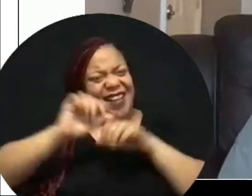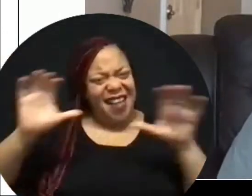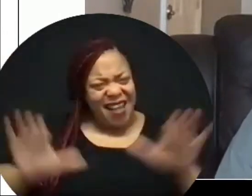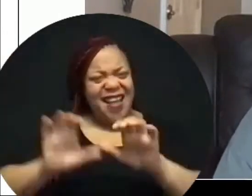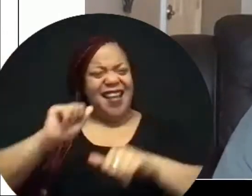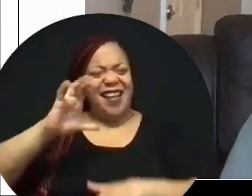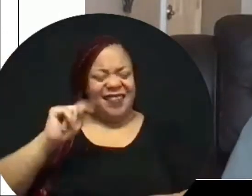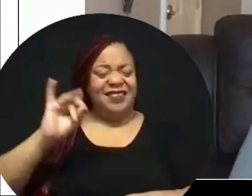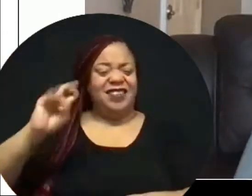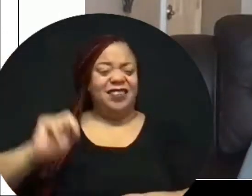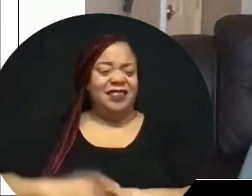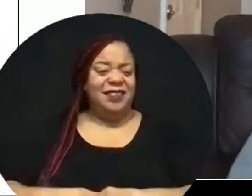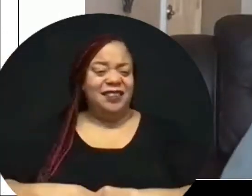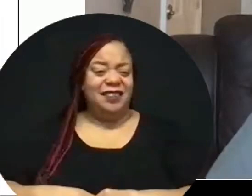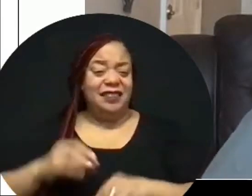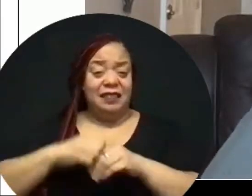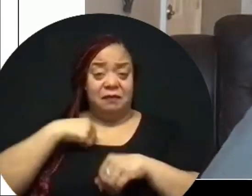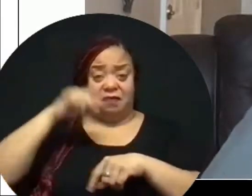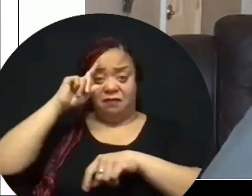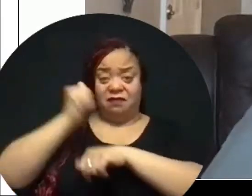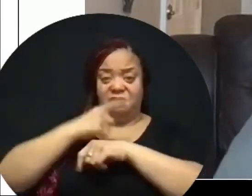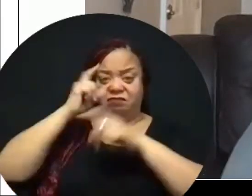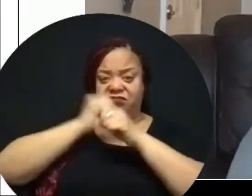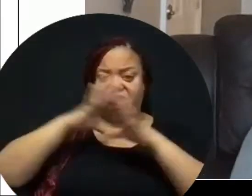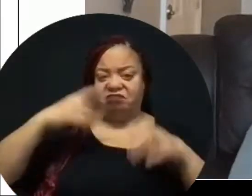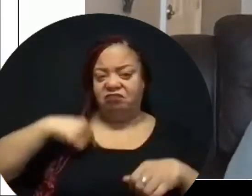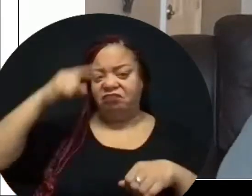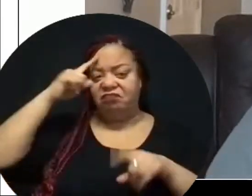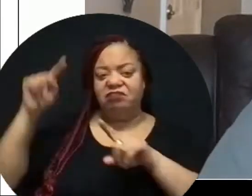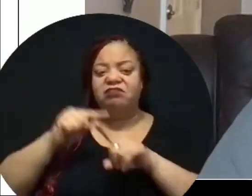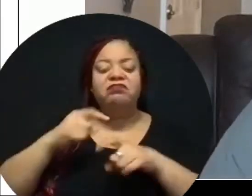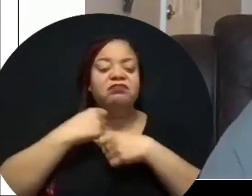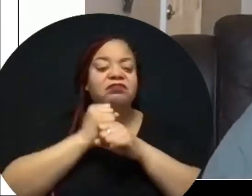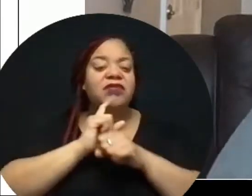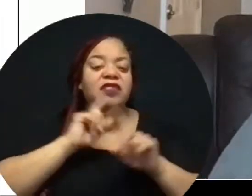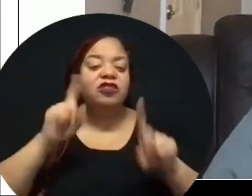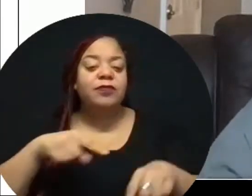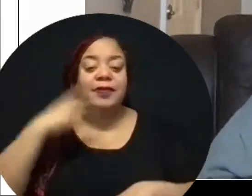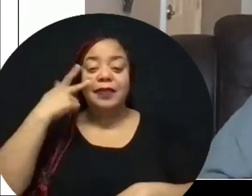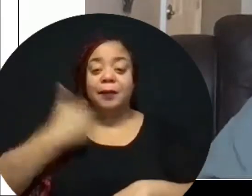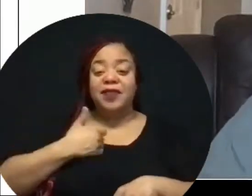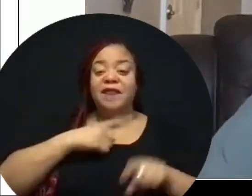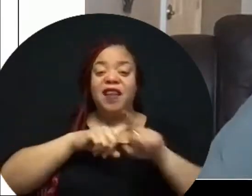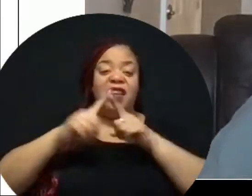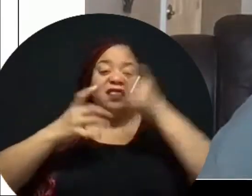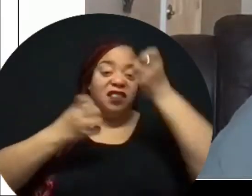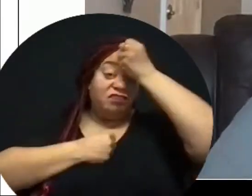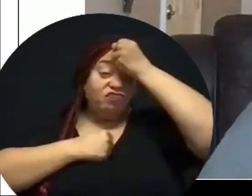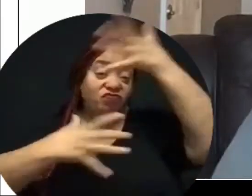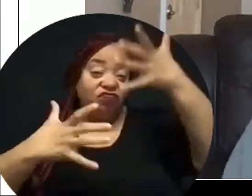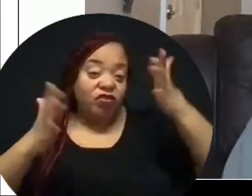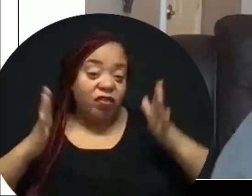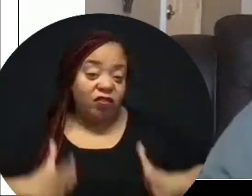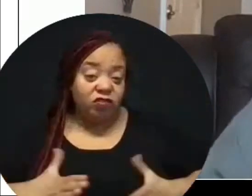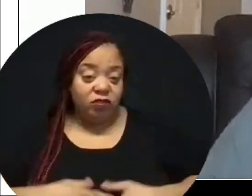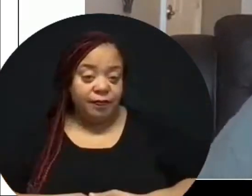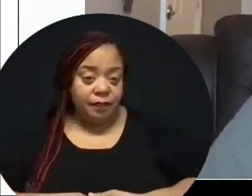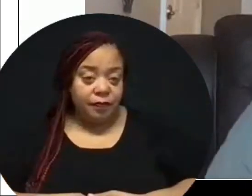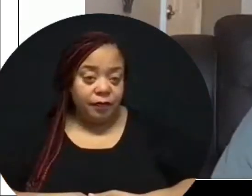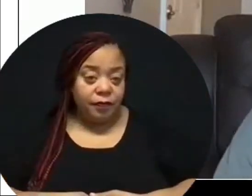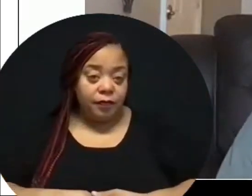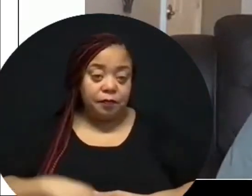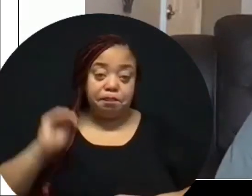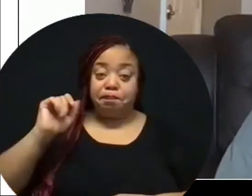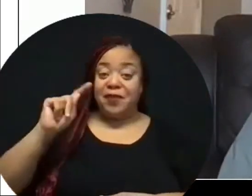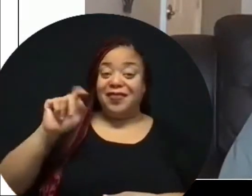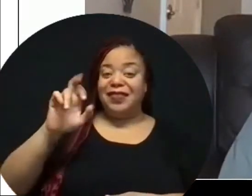It means like actually deconstructing the system. Like, not just in word, not just, I wouldn't say just vote our way out, but literally removing